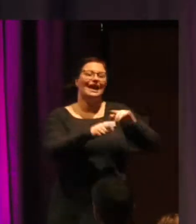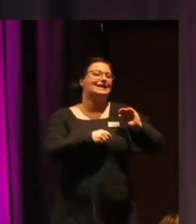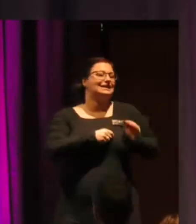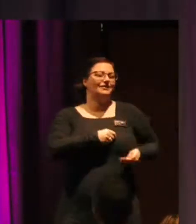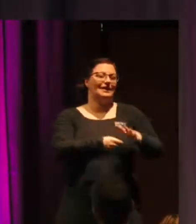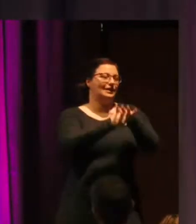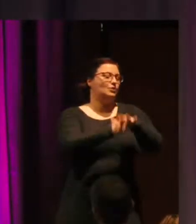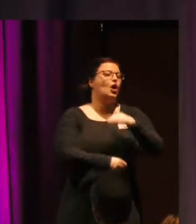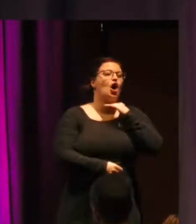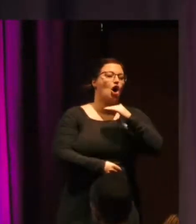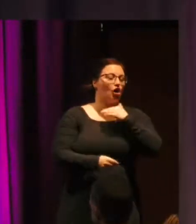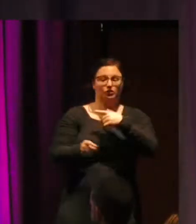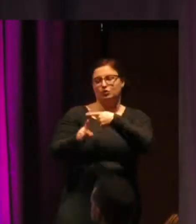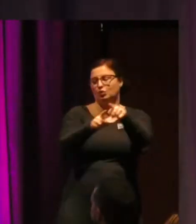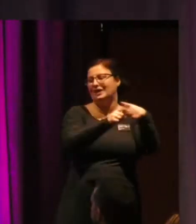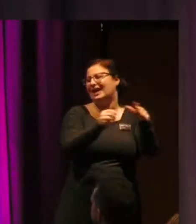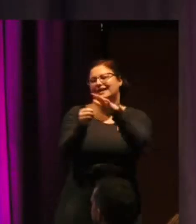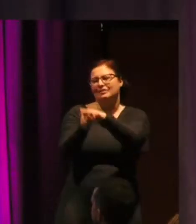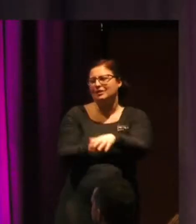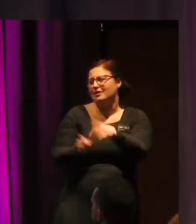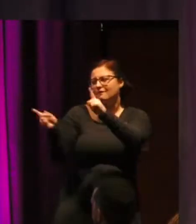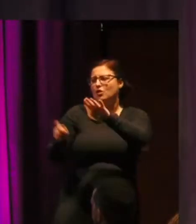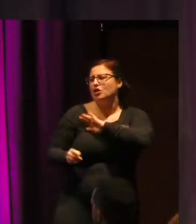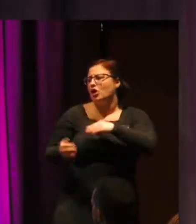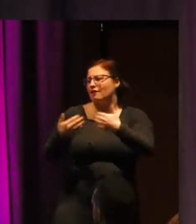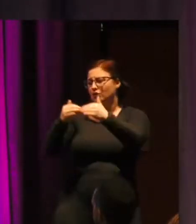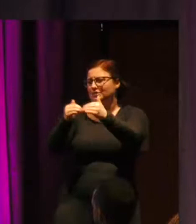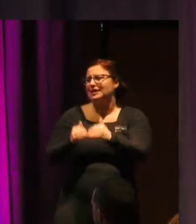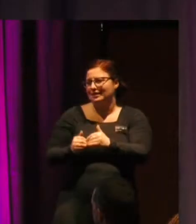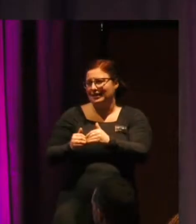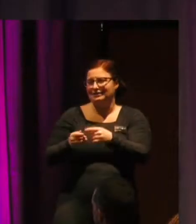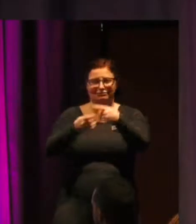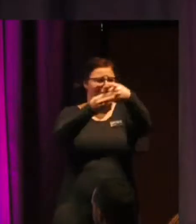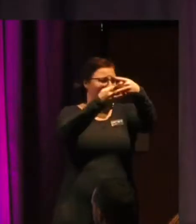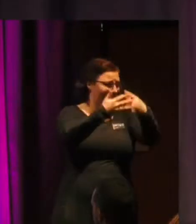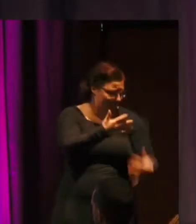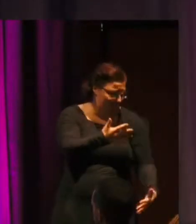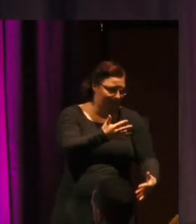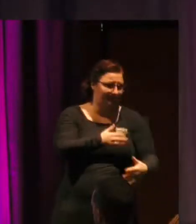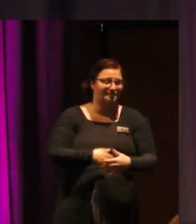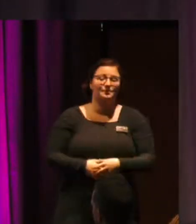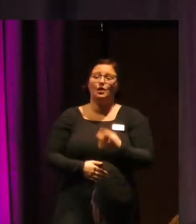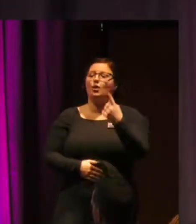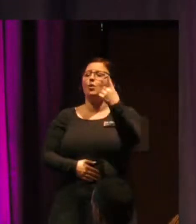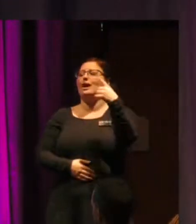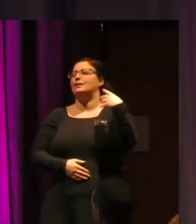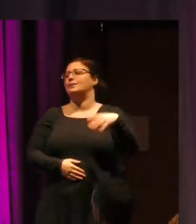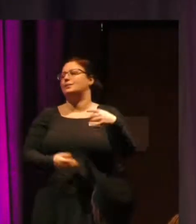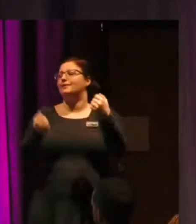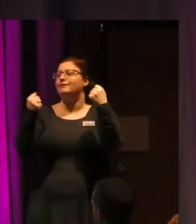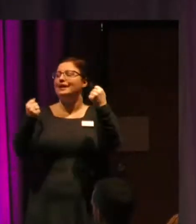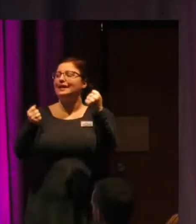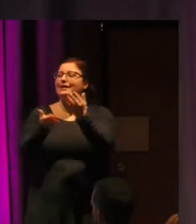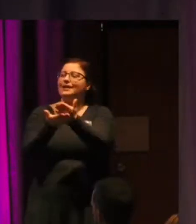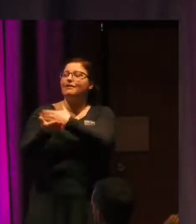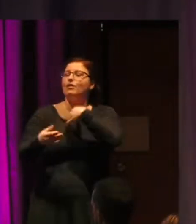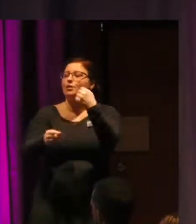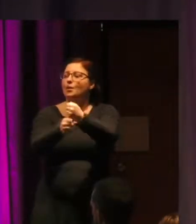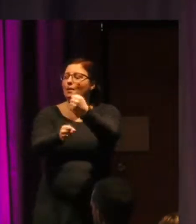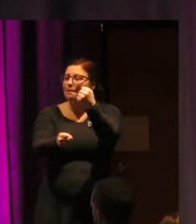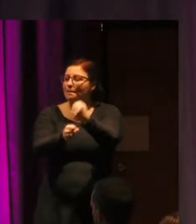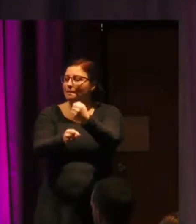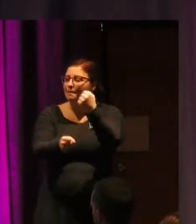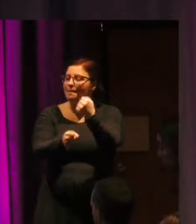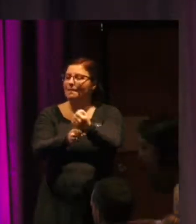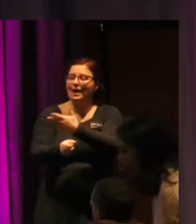and discrimination against people with disabilities. One of the key parts of our work